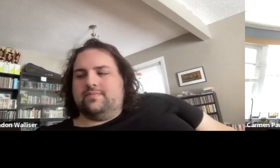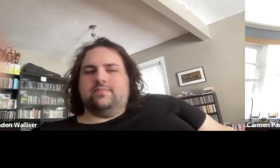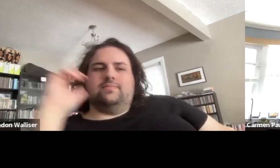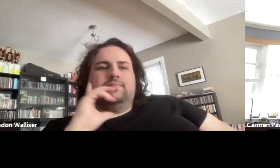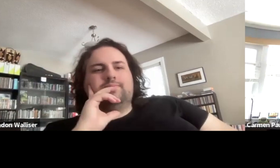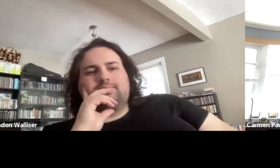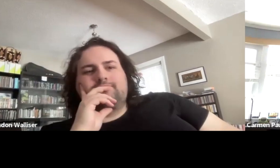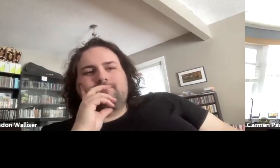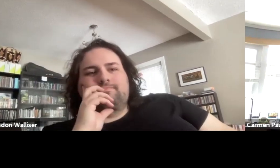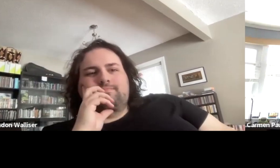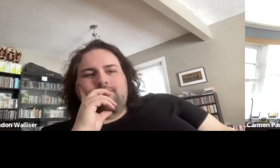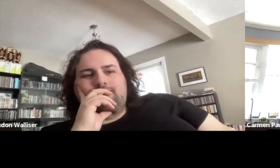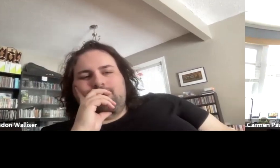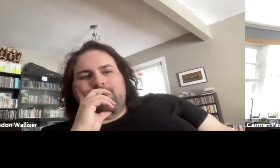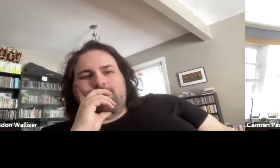And